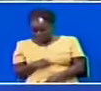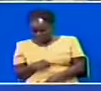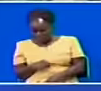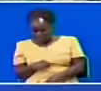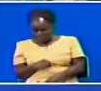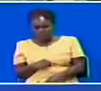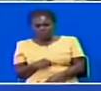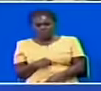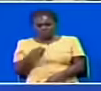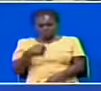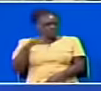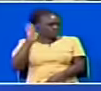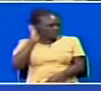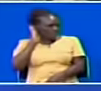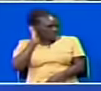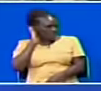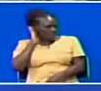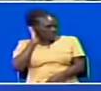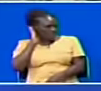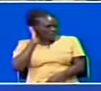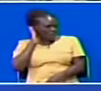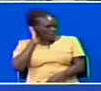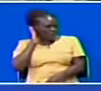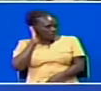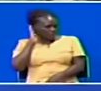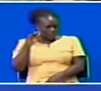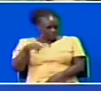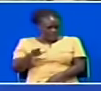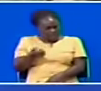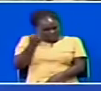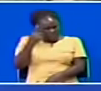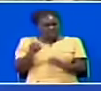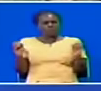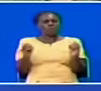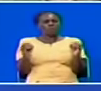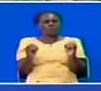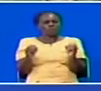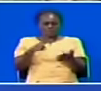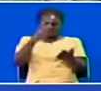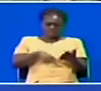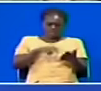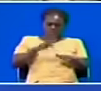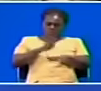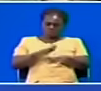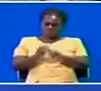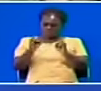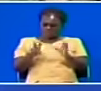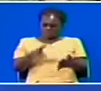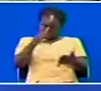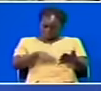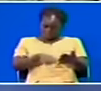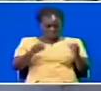Hata, I understand kwa zao ili mstua, imemchanganya akili, hasomi vizuri, hata kiambia